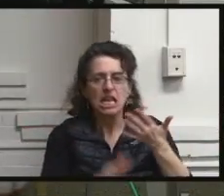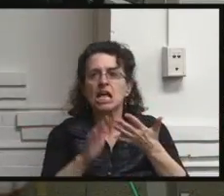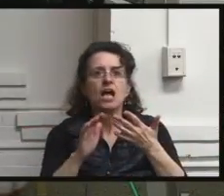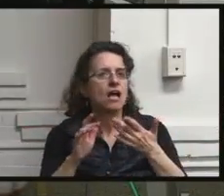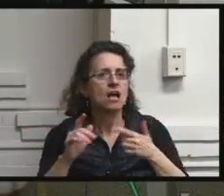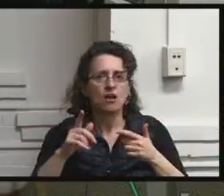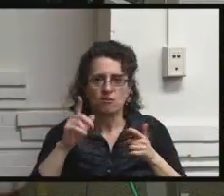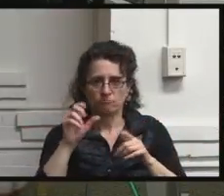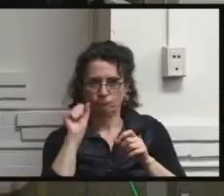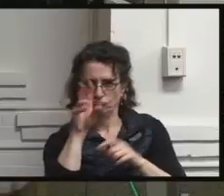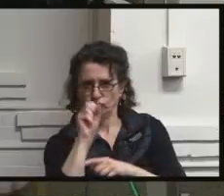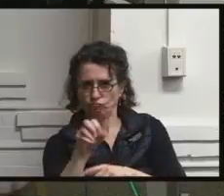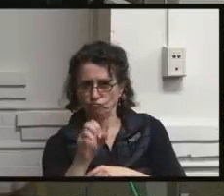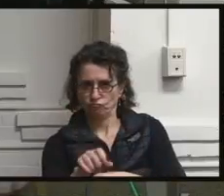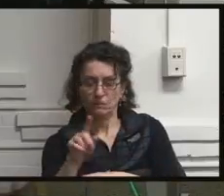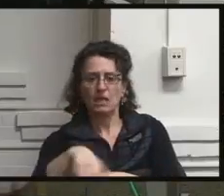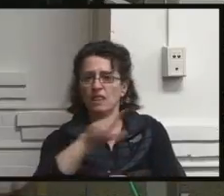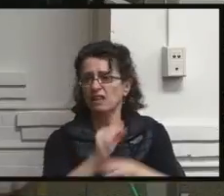a